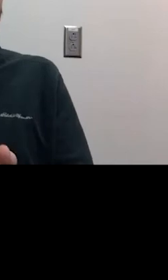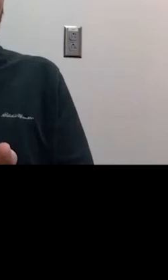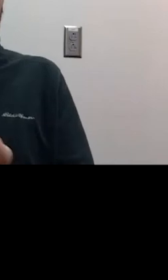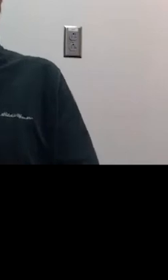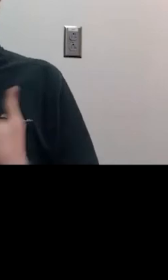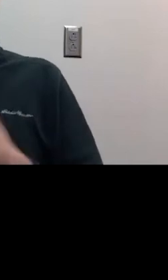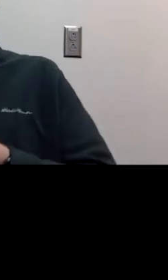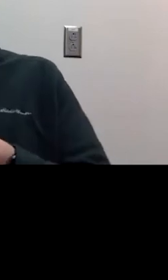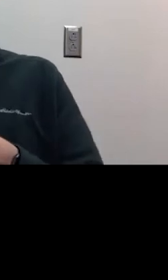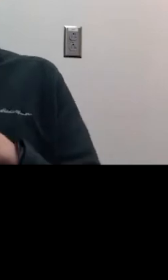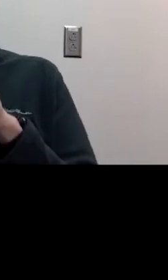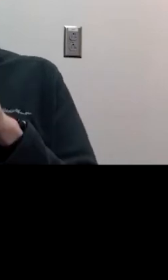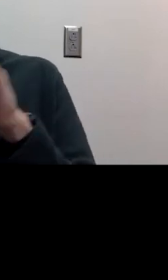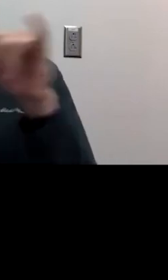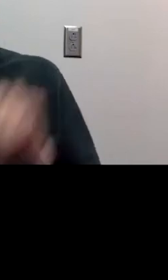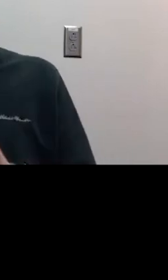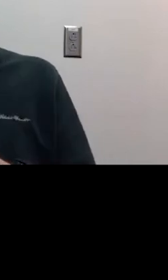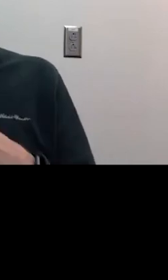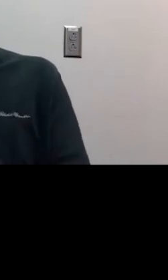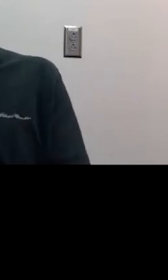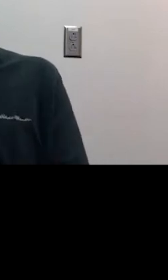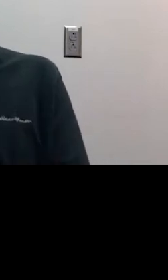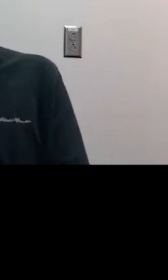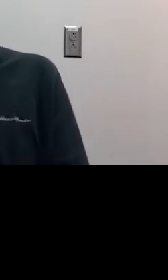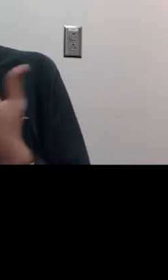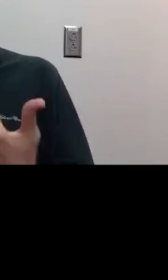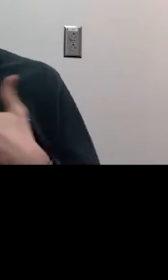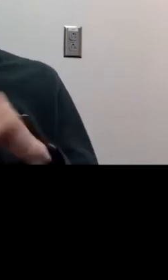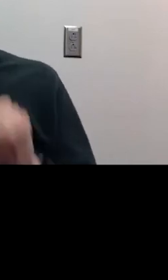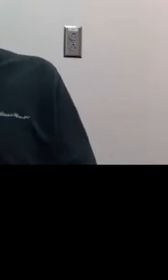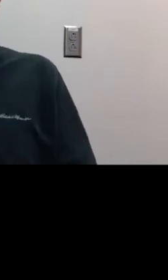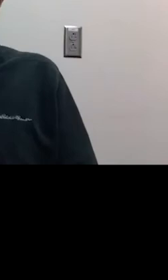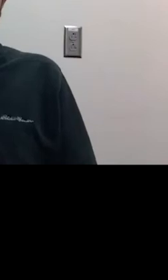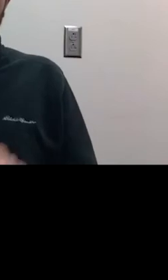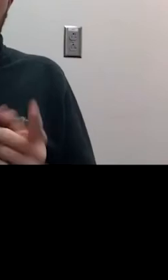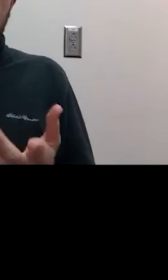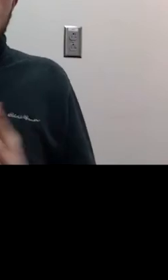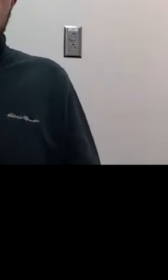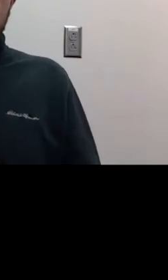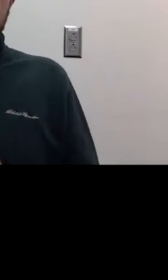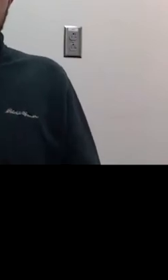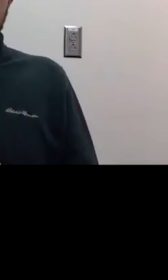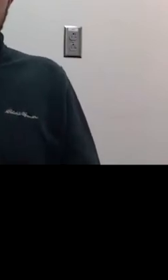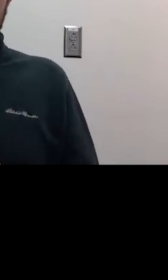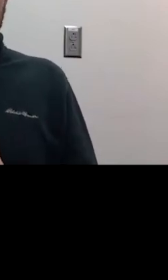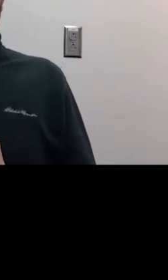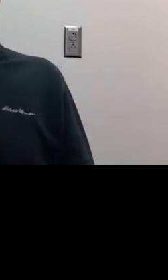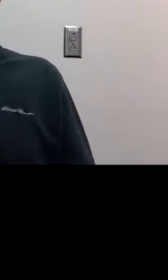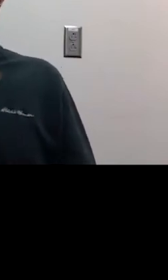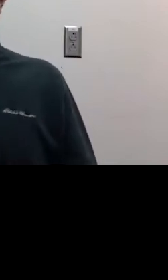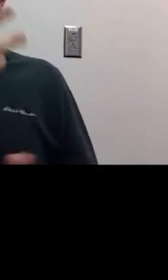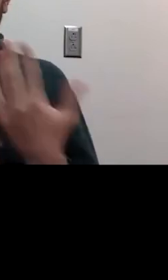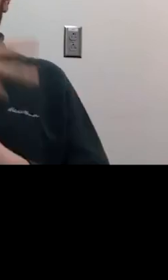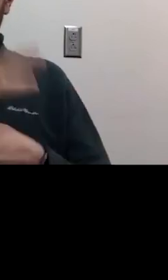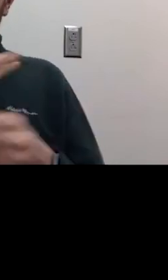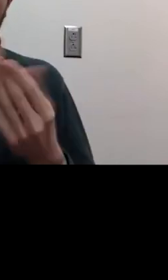healthcare system. So I don't have an answer for that, except to say that it's not only about providing social care; it's about